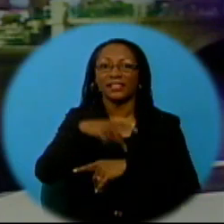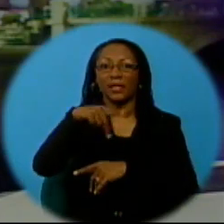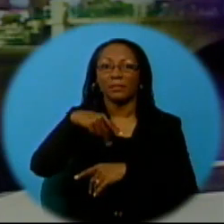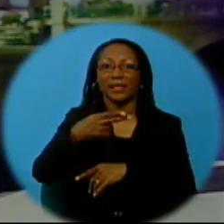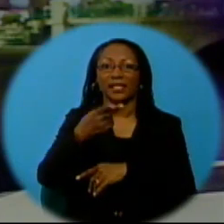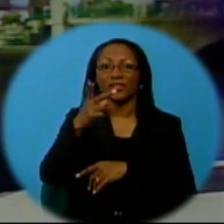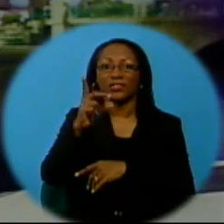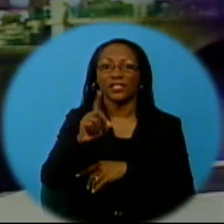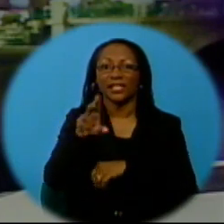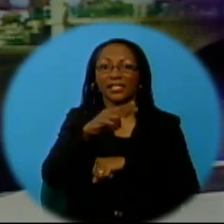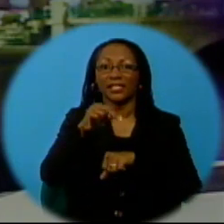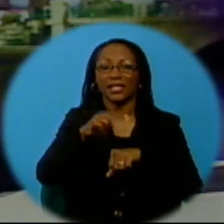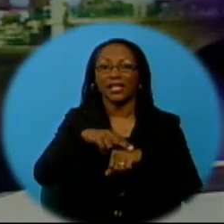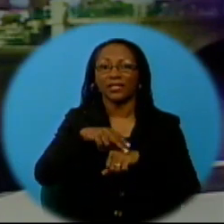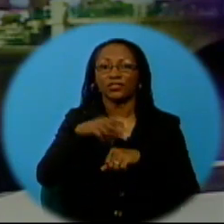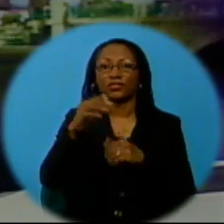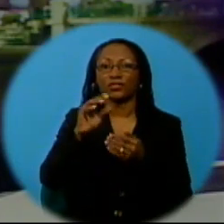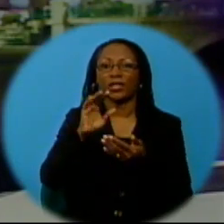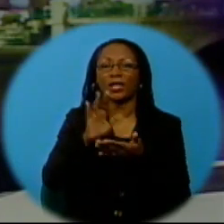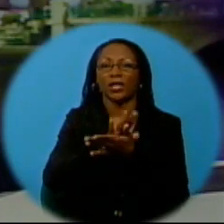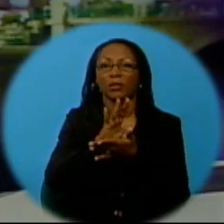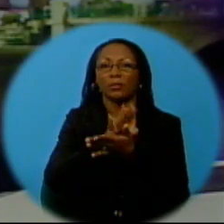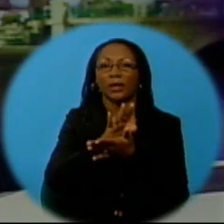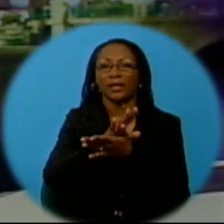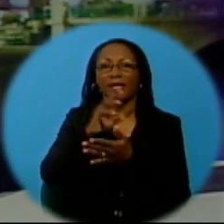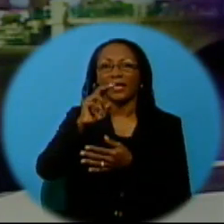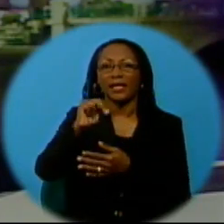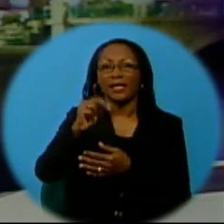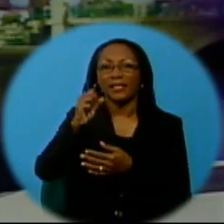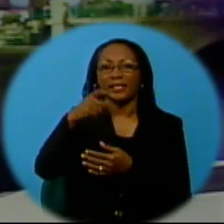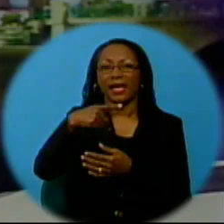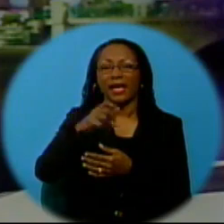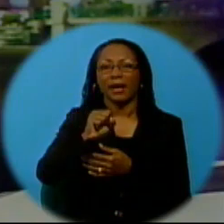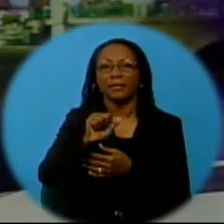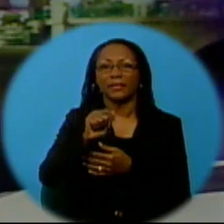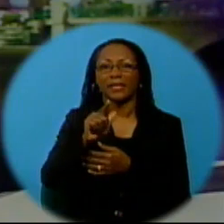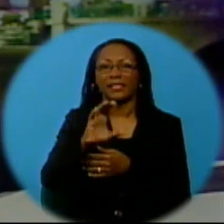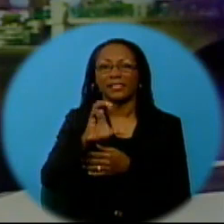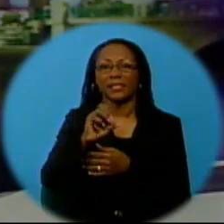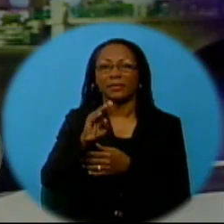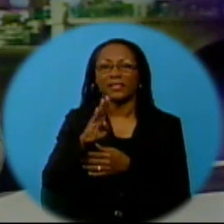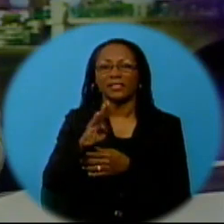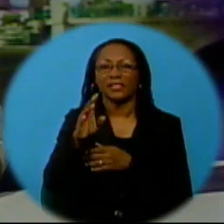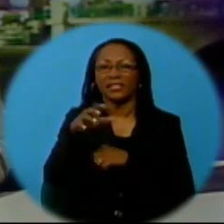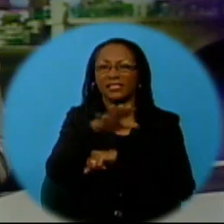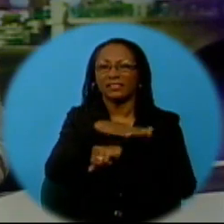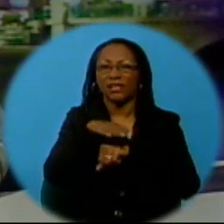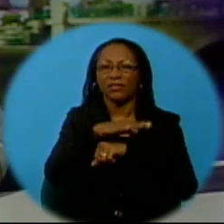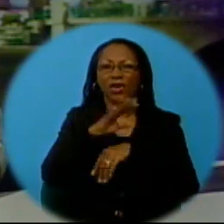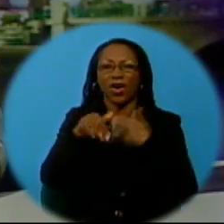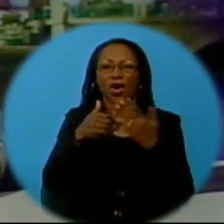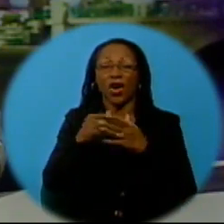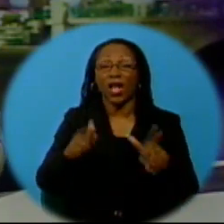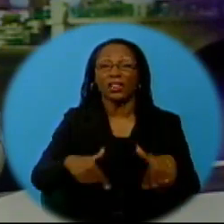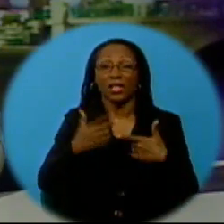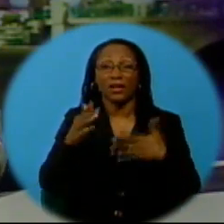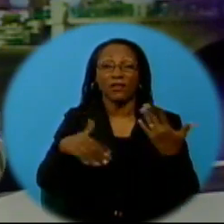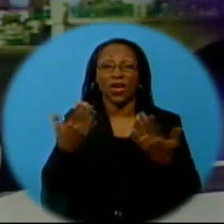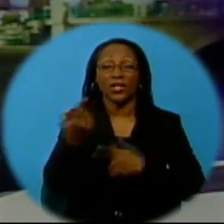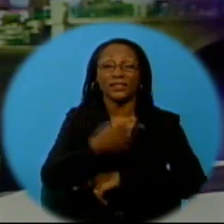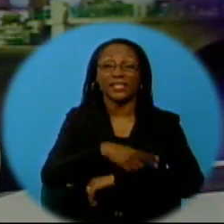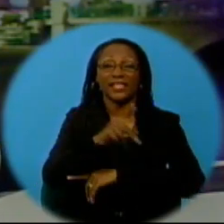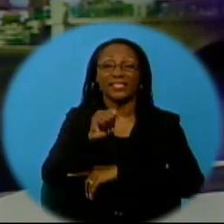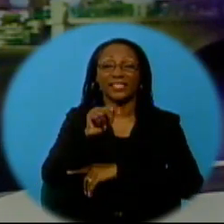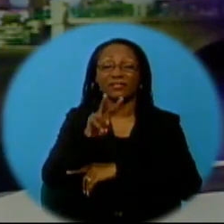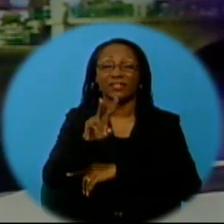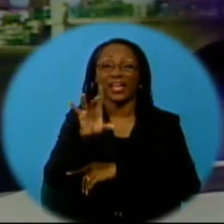Dairy National Primary School's Athletics Championships, NAPSAP, and CBC has all the bases covered. We'll be live all day on TV 8